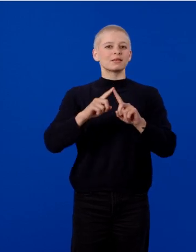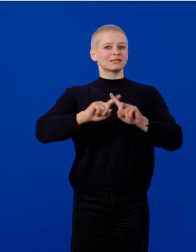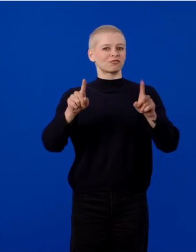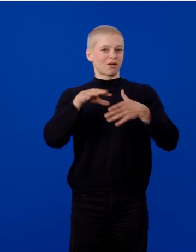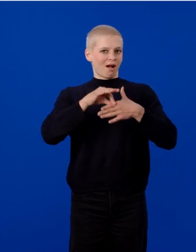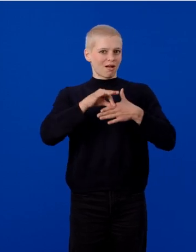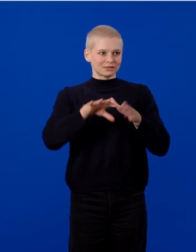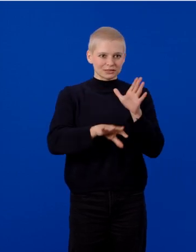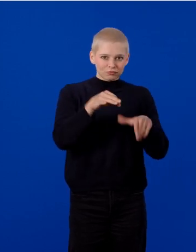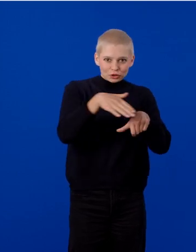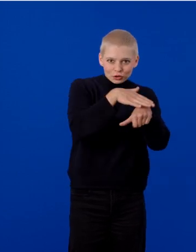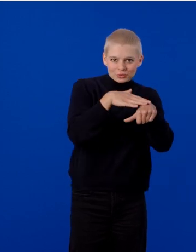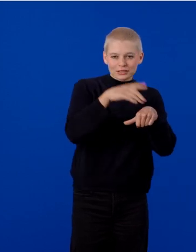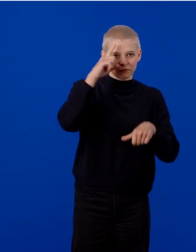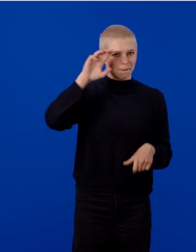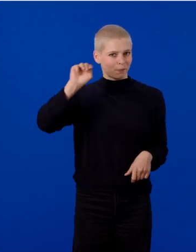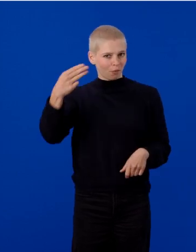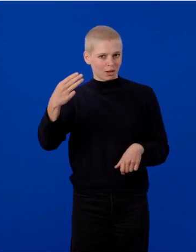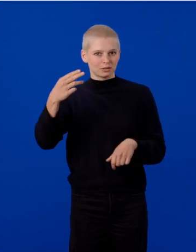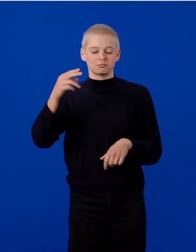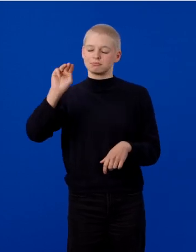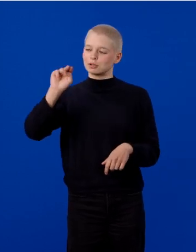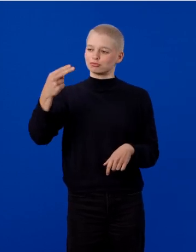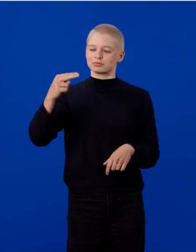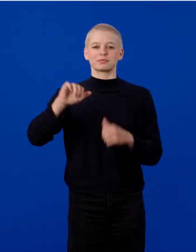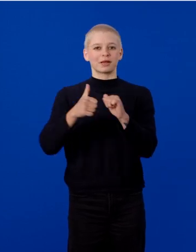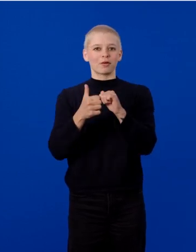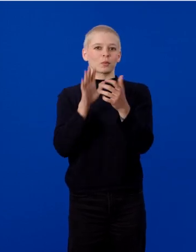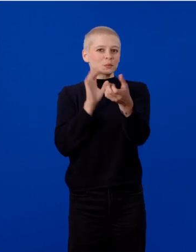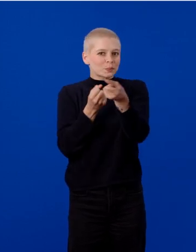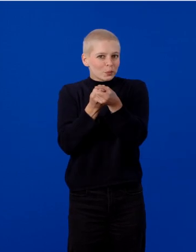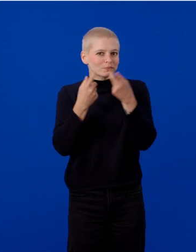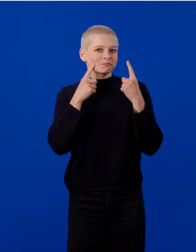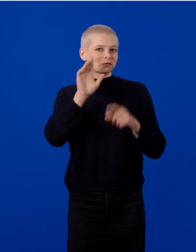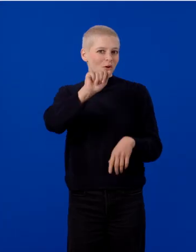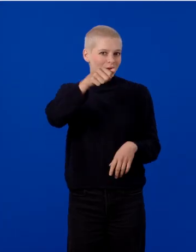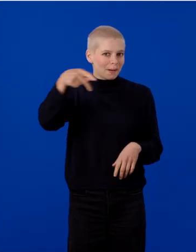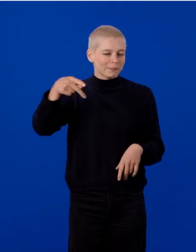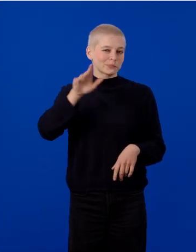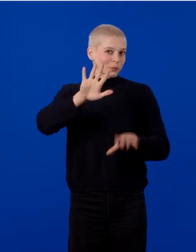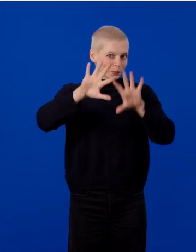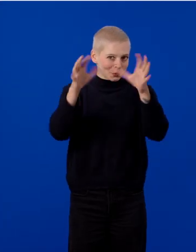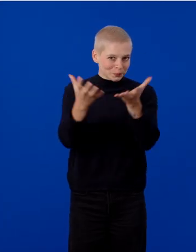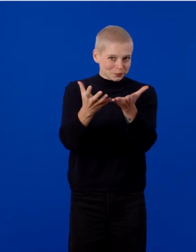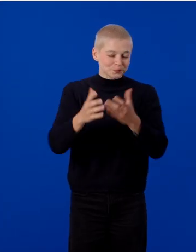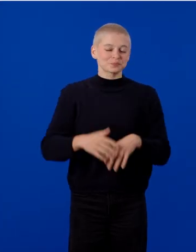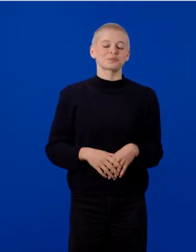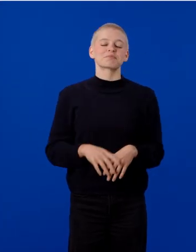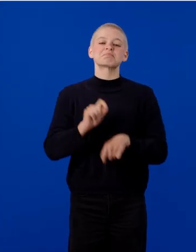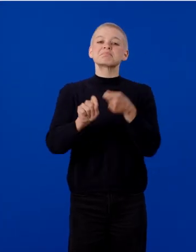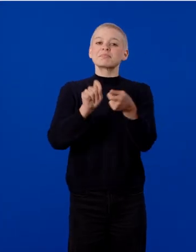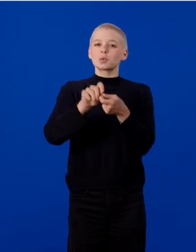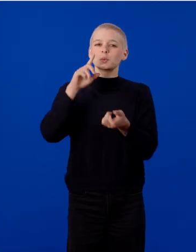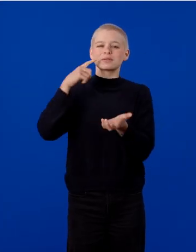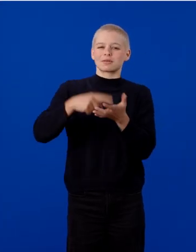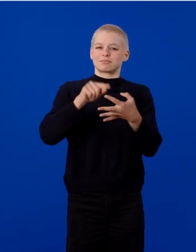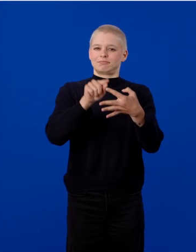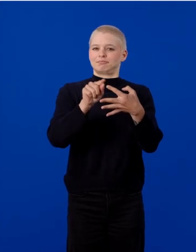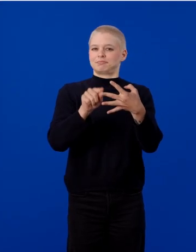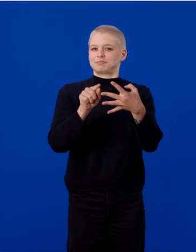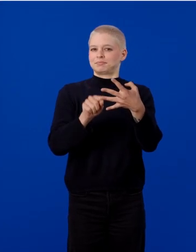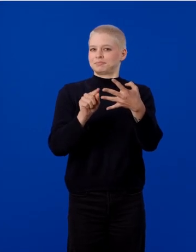Meta Horizon and how they support the success of your app or world. Specifically, we'll get into 4 key